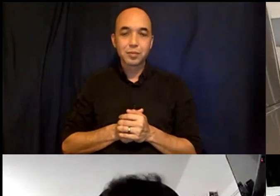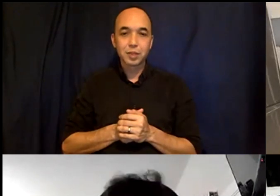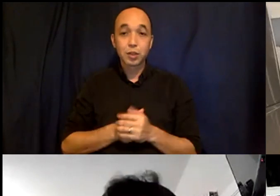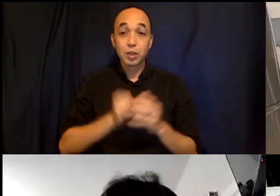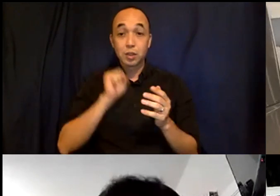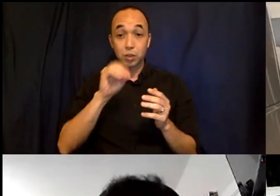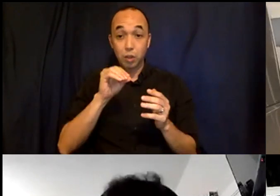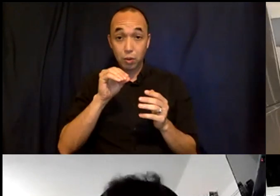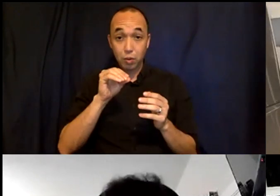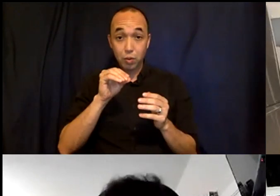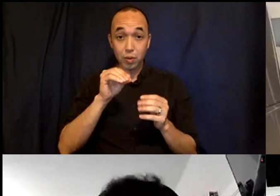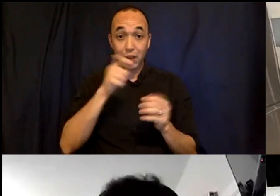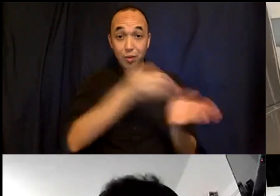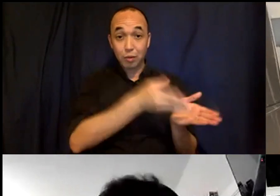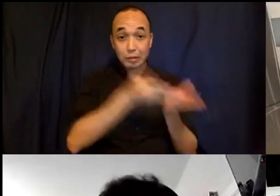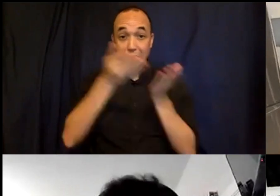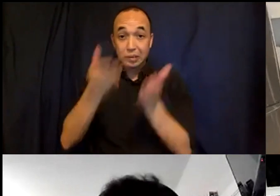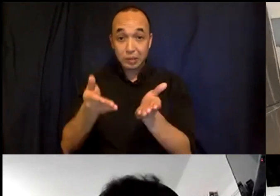All right. Can I ask a question?